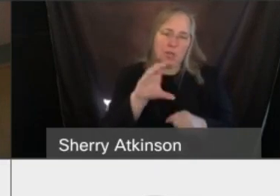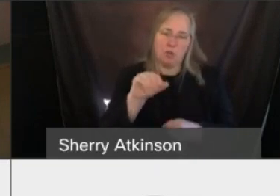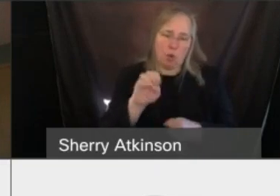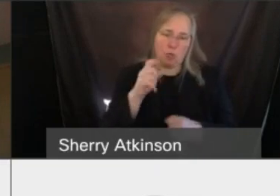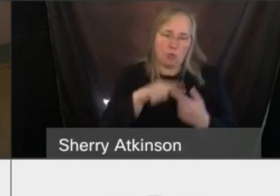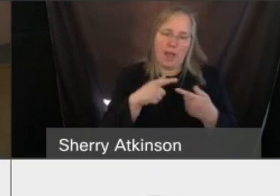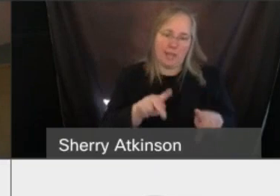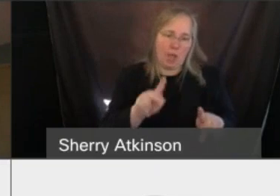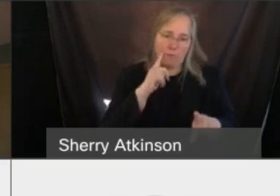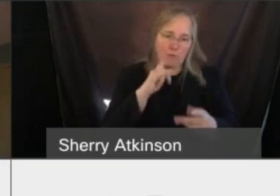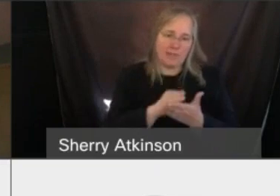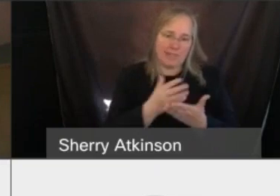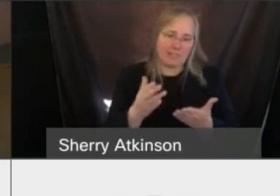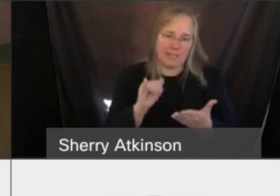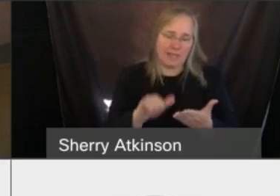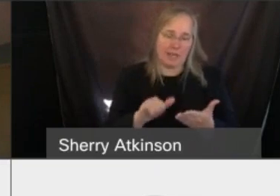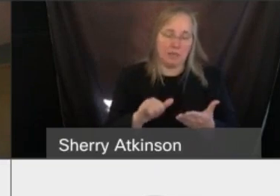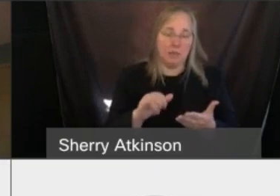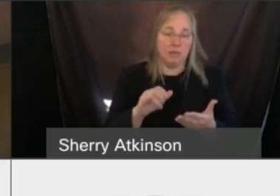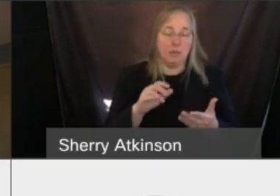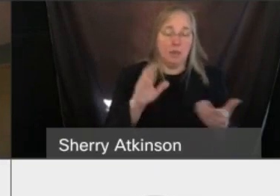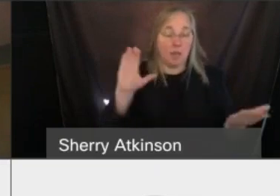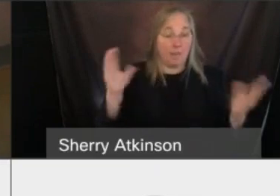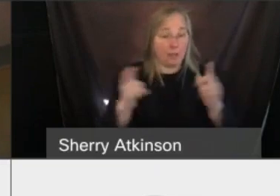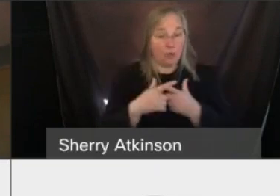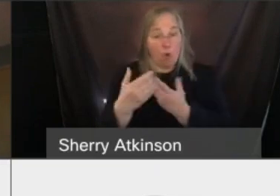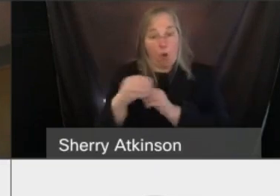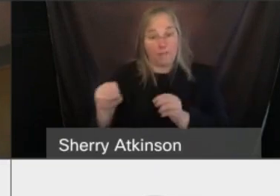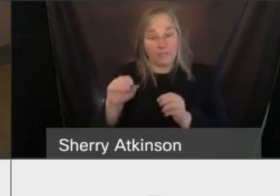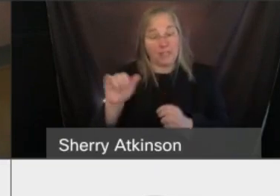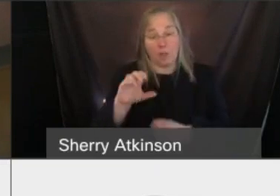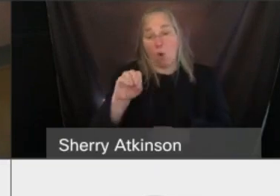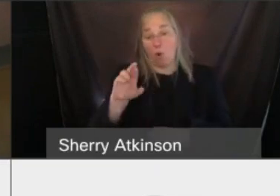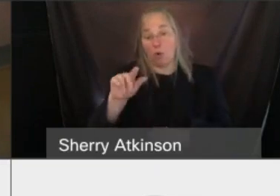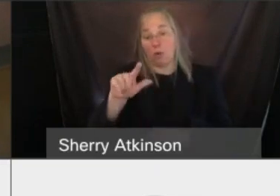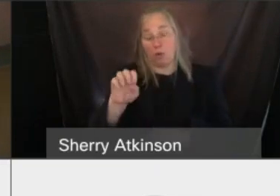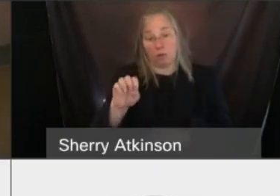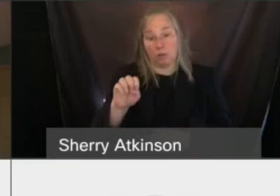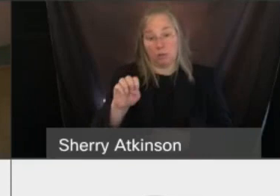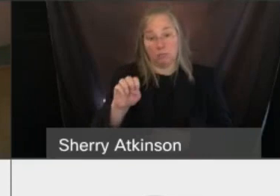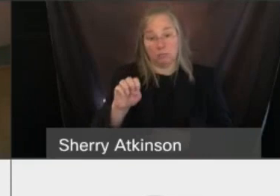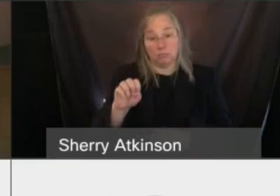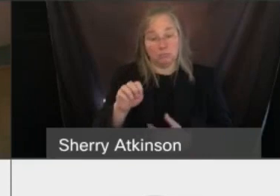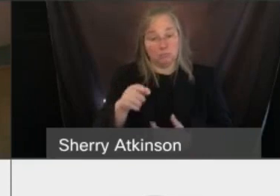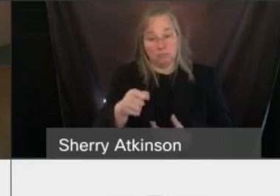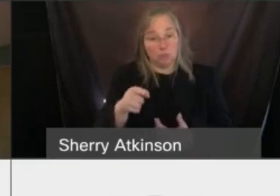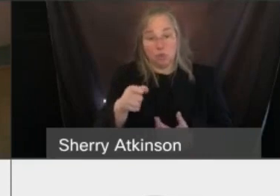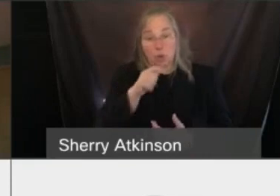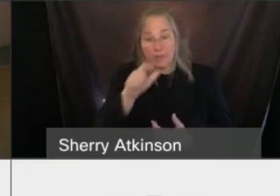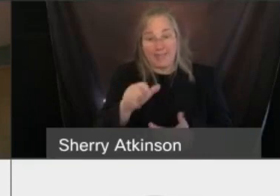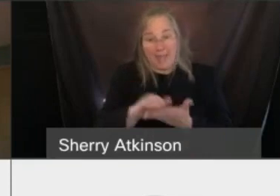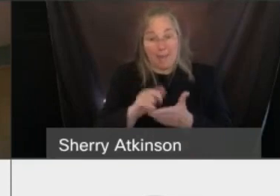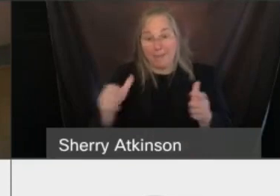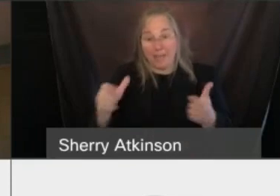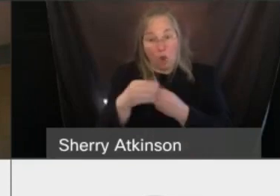that. On the office side, like you said with Oracle, you also don't need that big of an office anymore. So I would